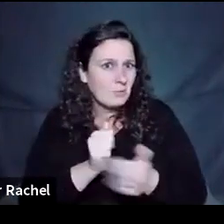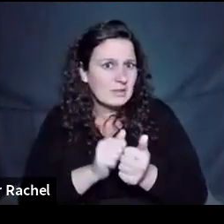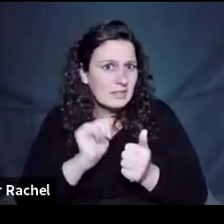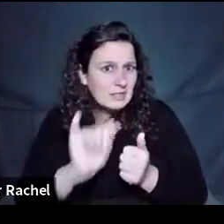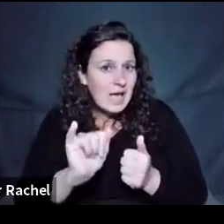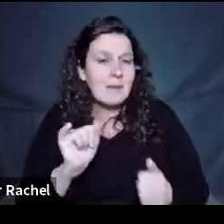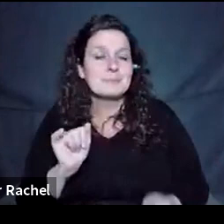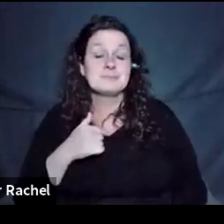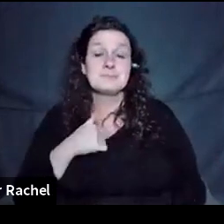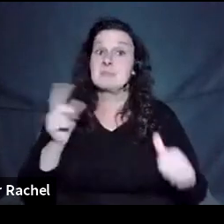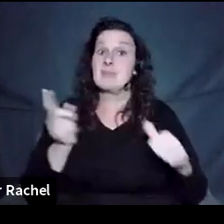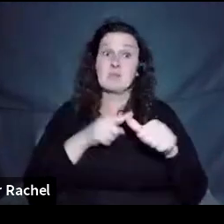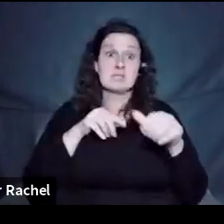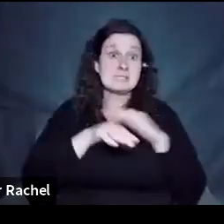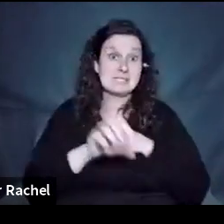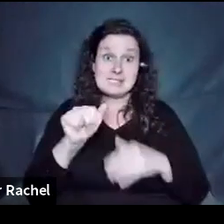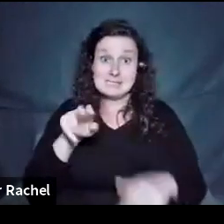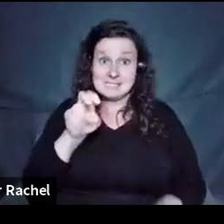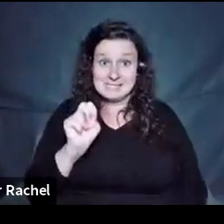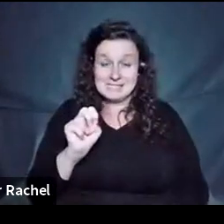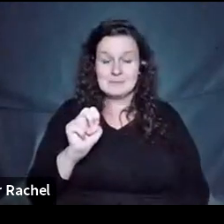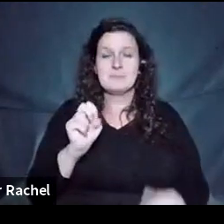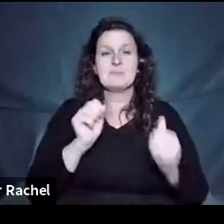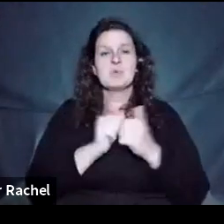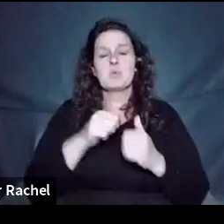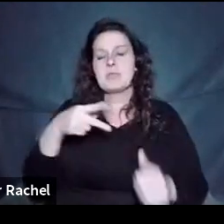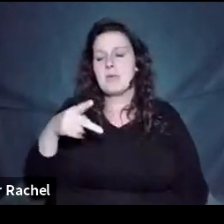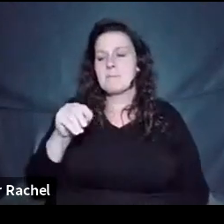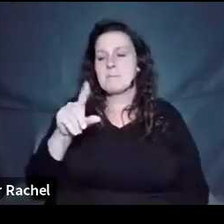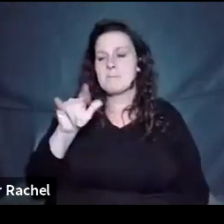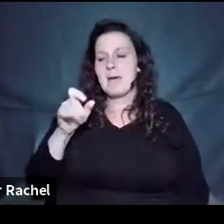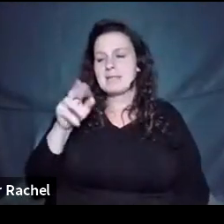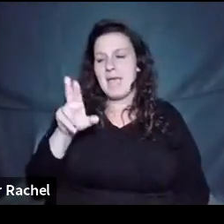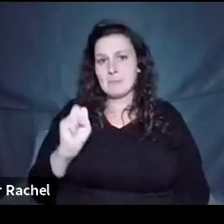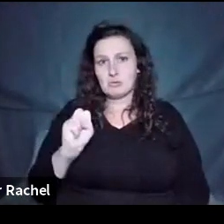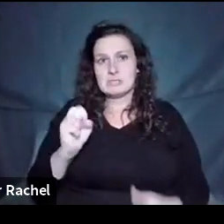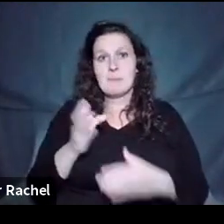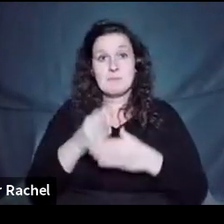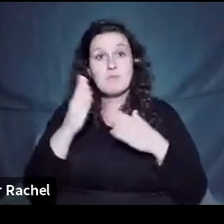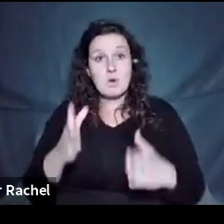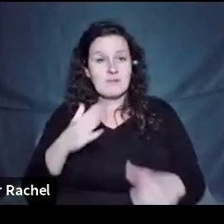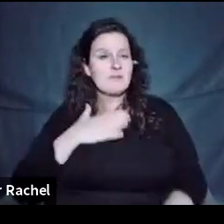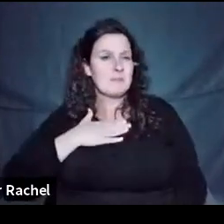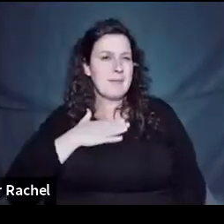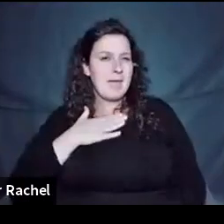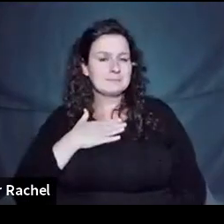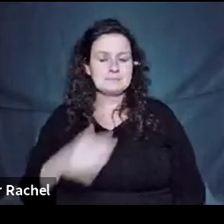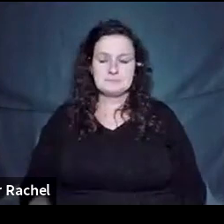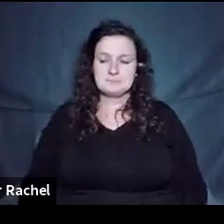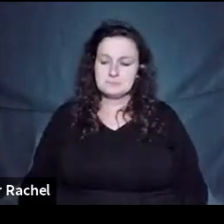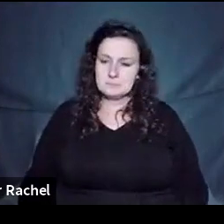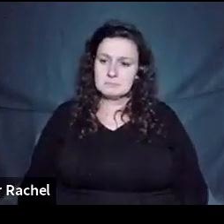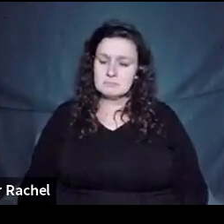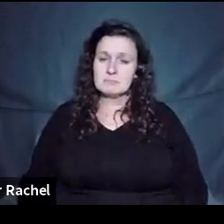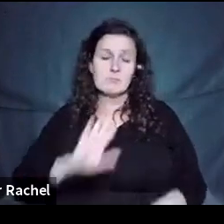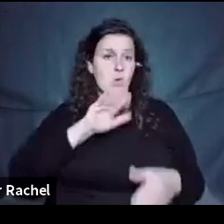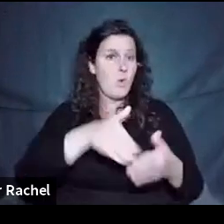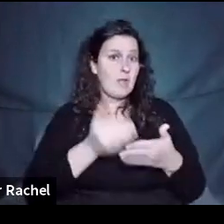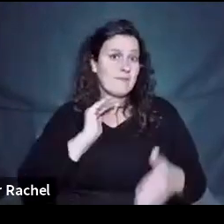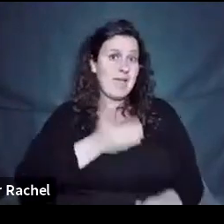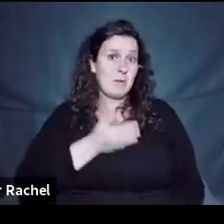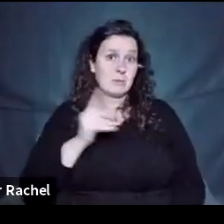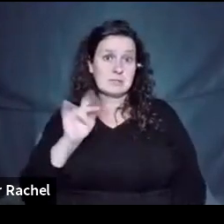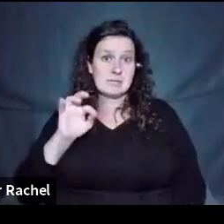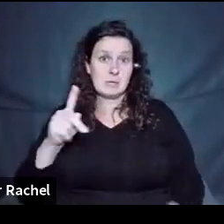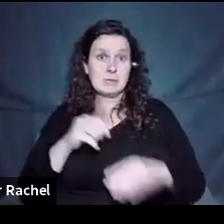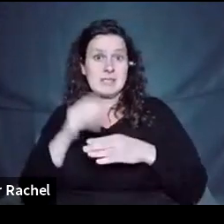first came into the scene, it was with a polyamorous partner of mine. And, you know, all of our kink was in the bedroom. And so he'd tie